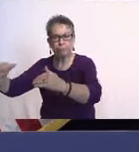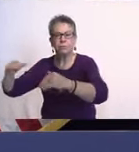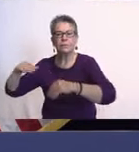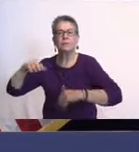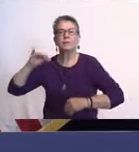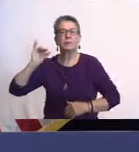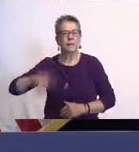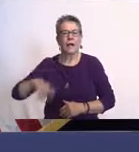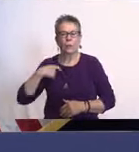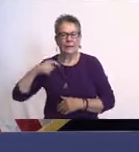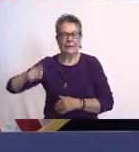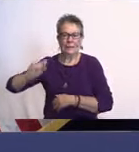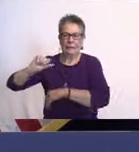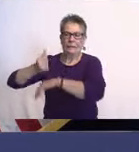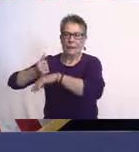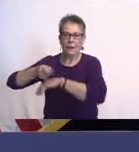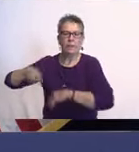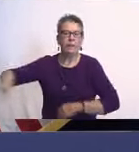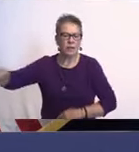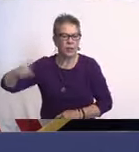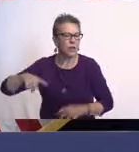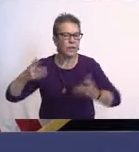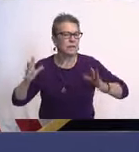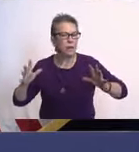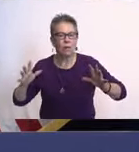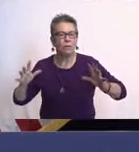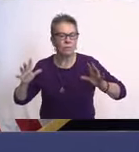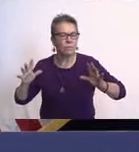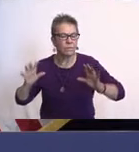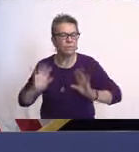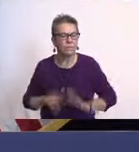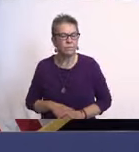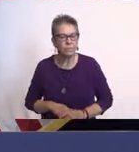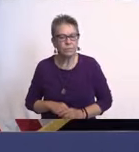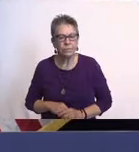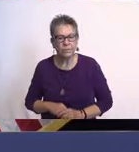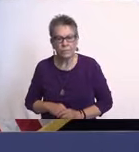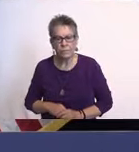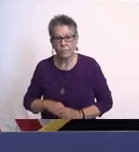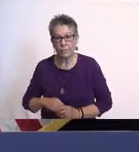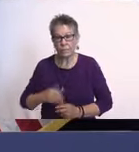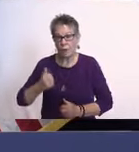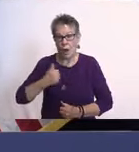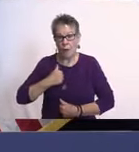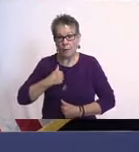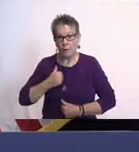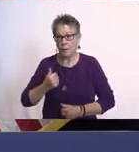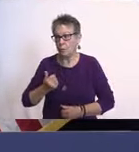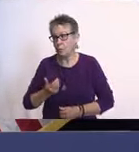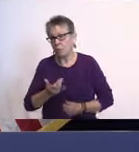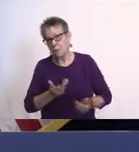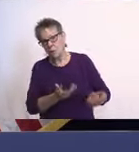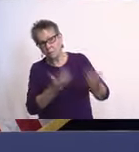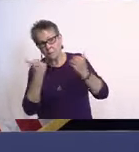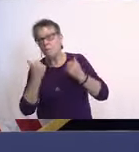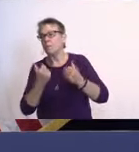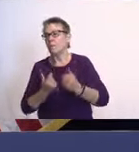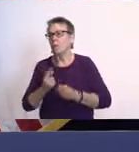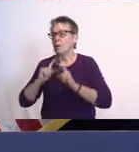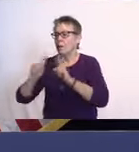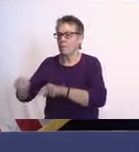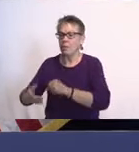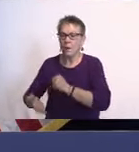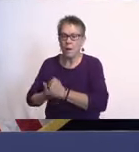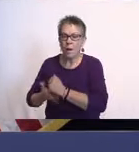never know. And so the Army Corps has raised their hand and said, if you want it, we'll help you. We said, we'll take you up on that. And it could be, listen, anything. It could be